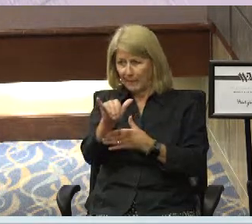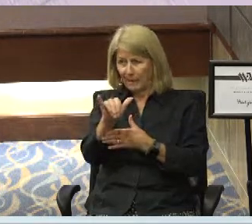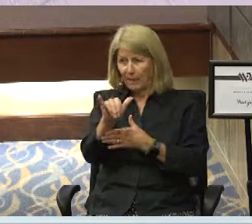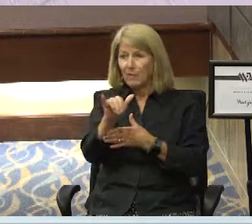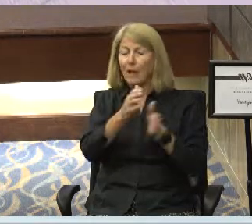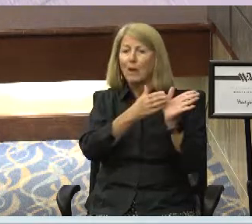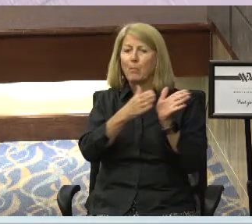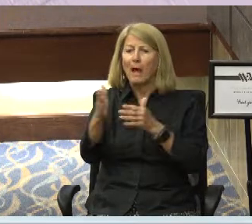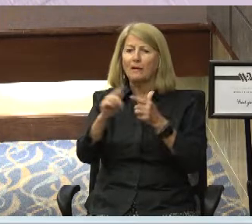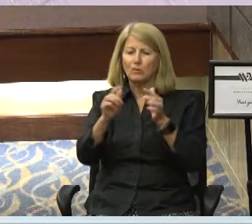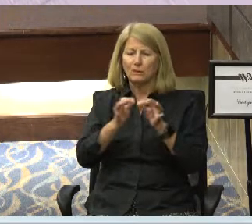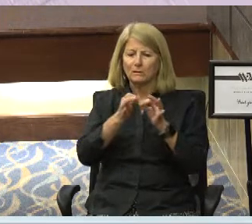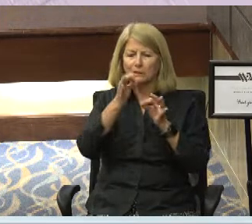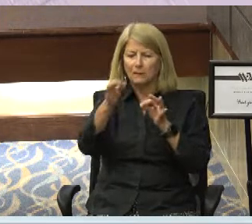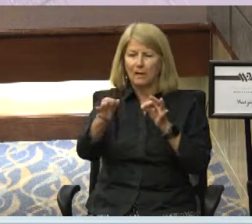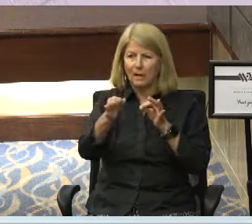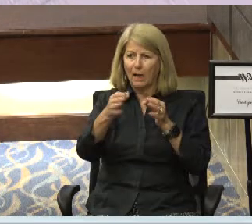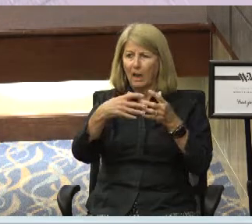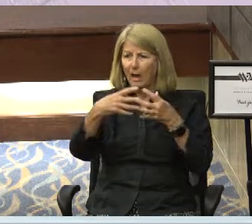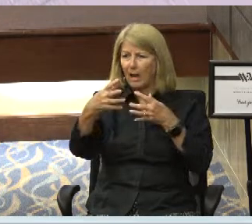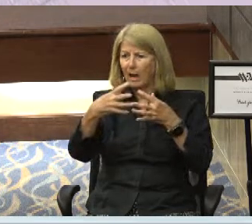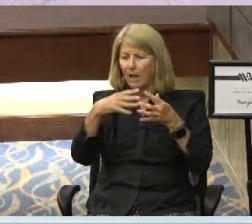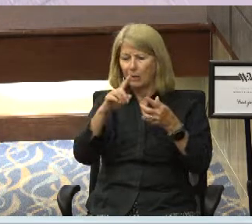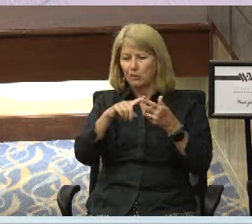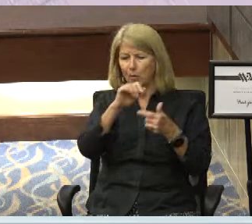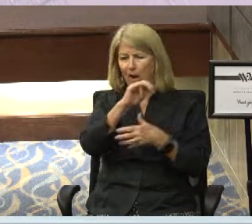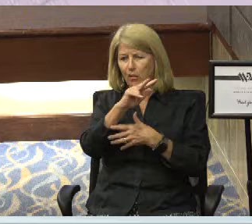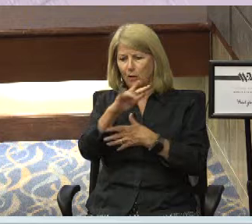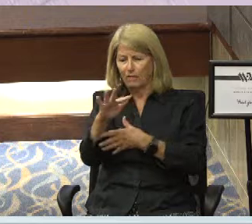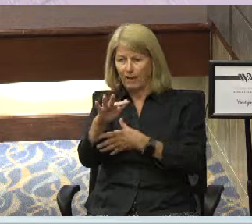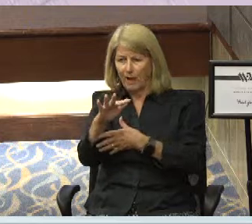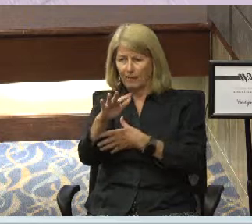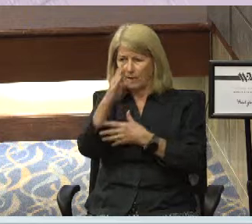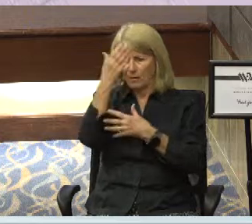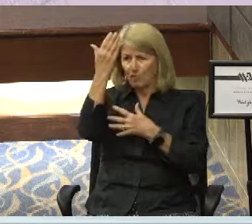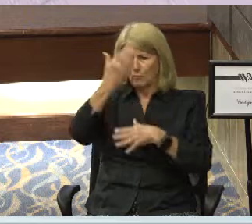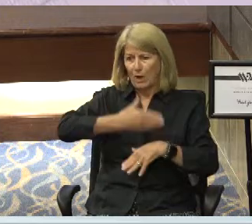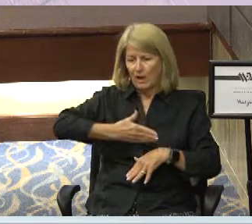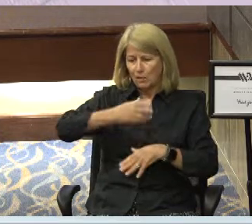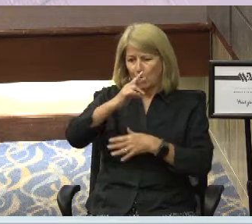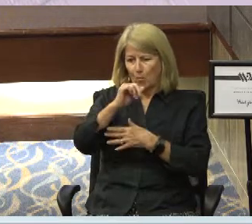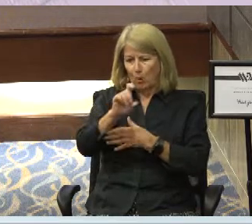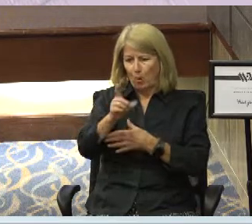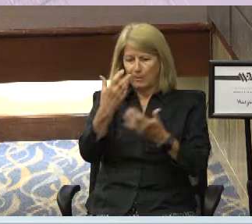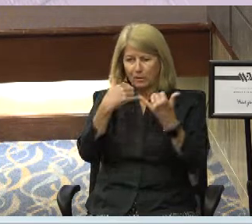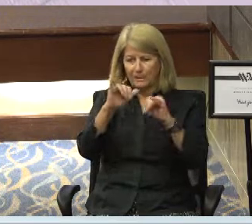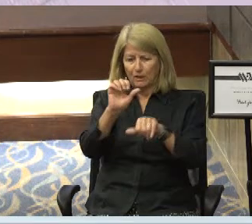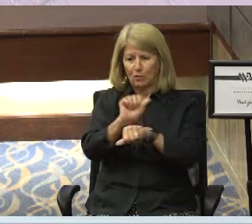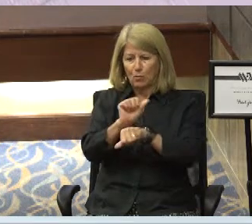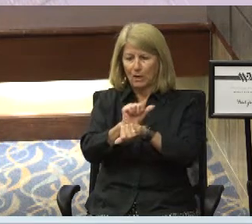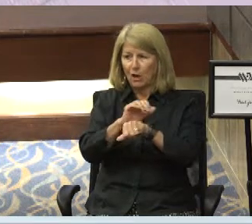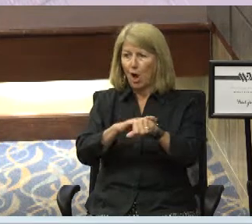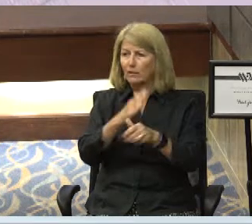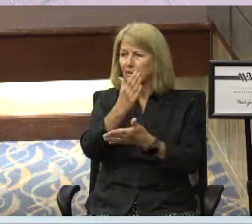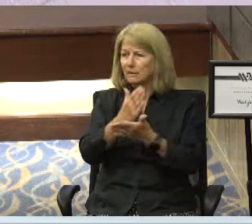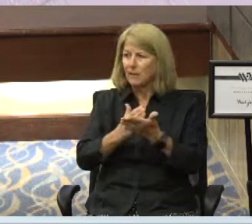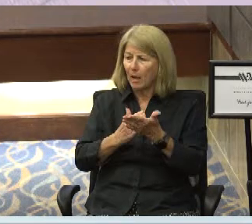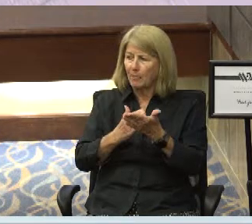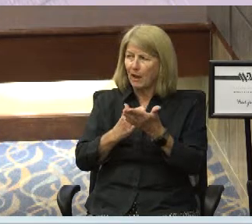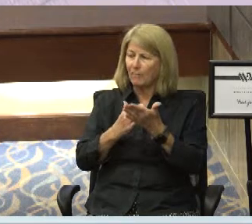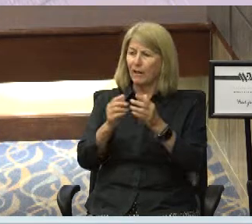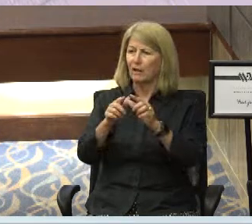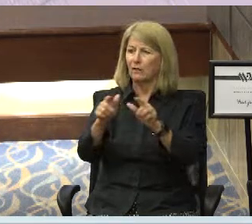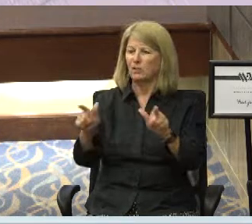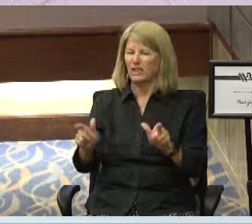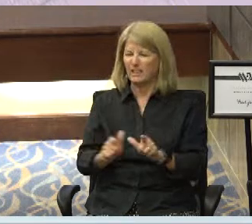extend Gateway through to I-35 frontage road, and they're still working on some of the logistics